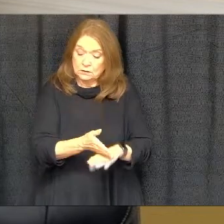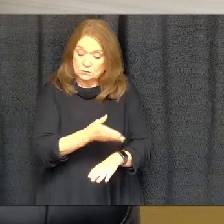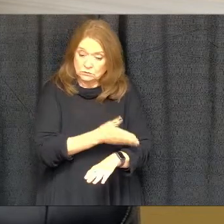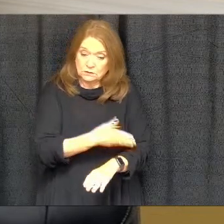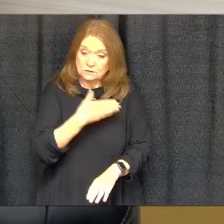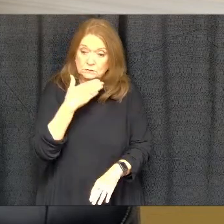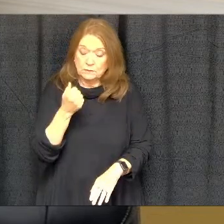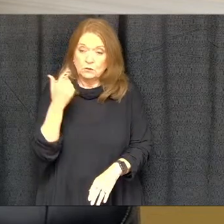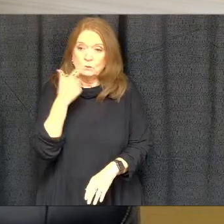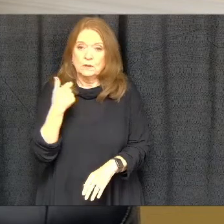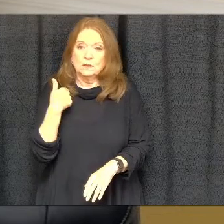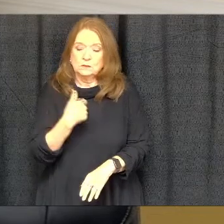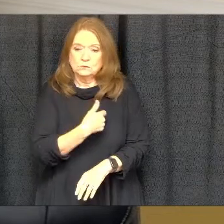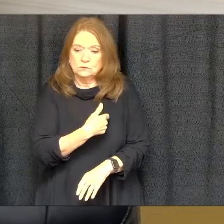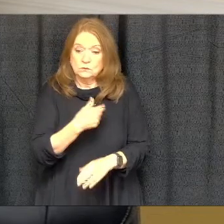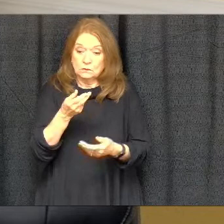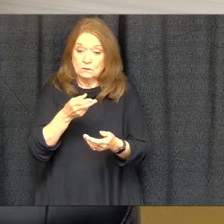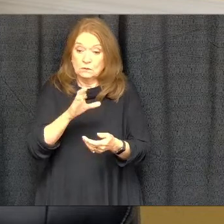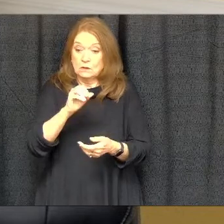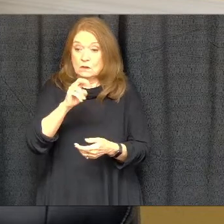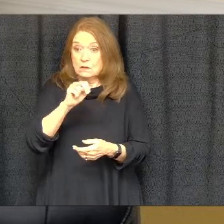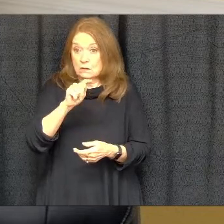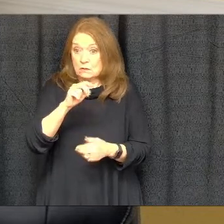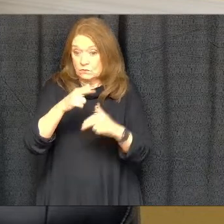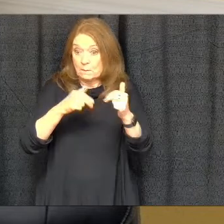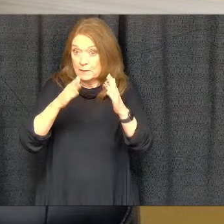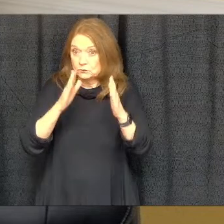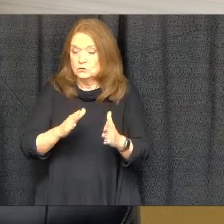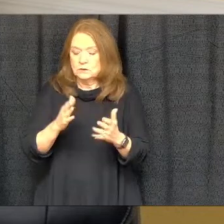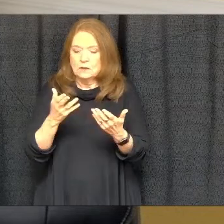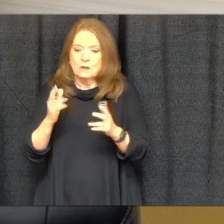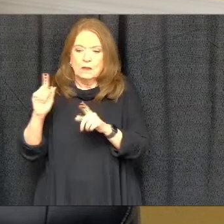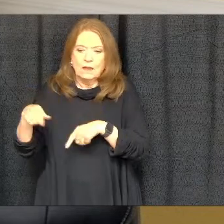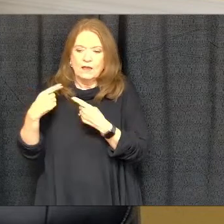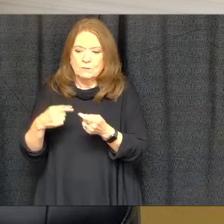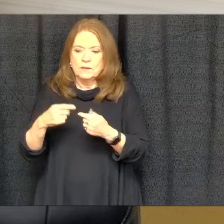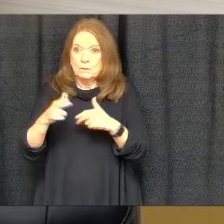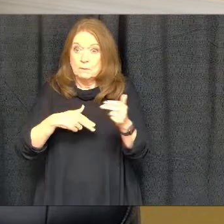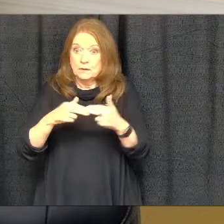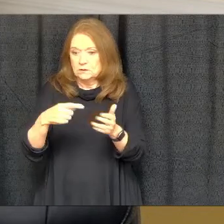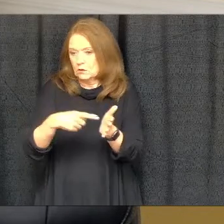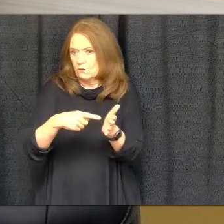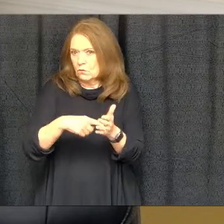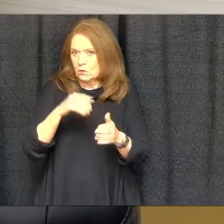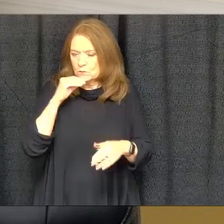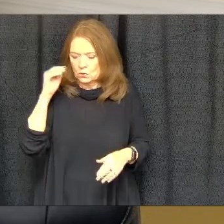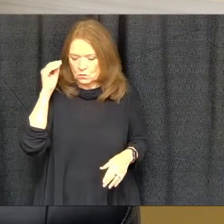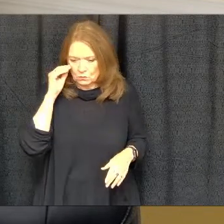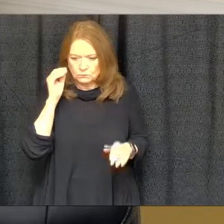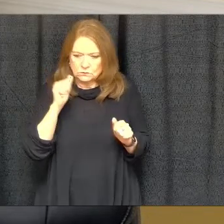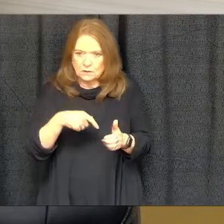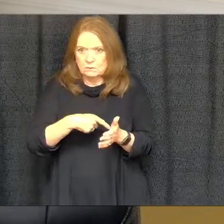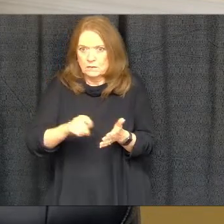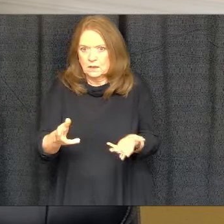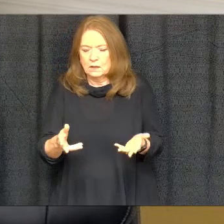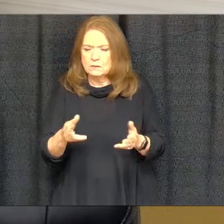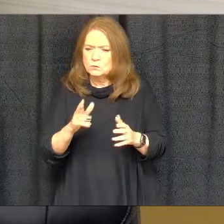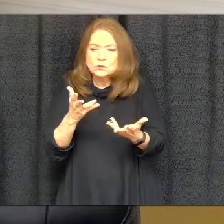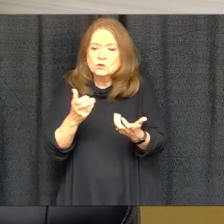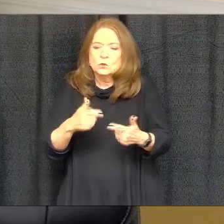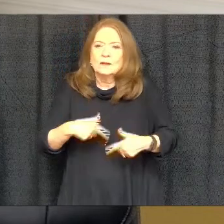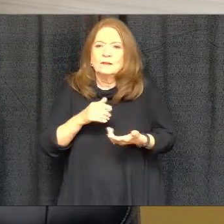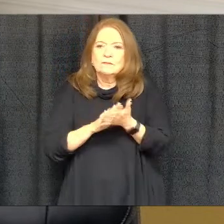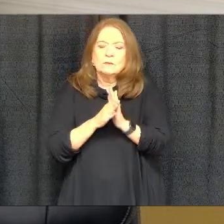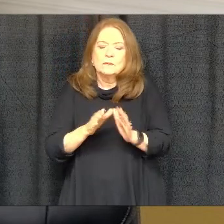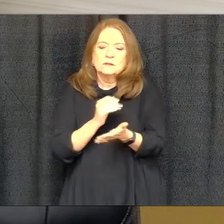been the contractors have been building affordable homes. And we just want to live in peace. And we